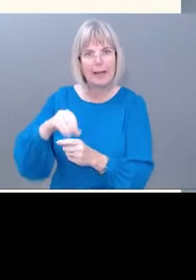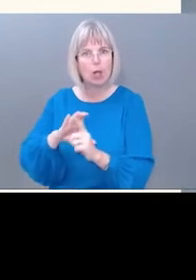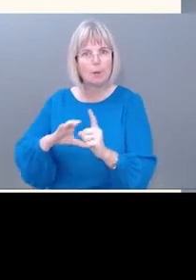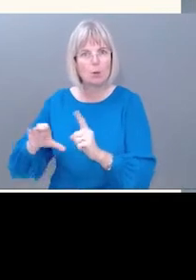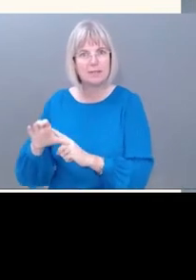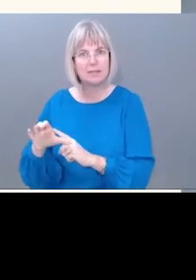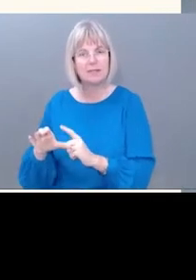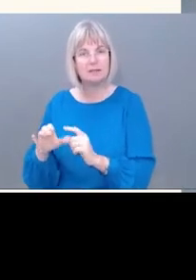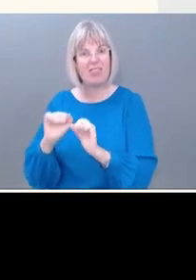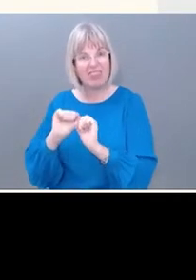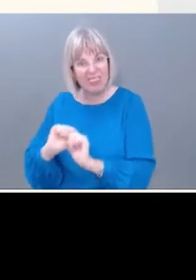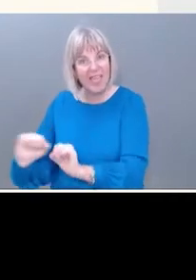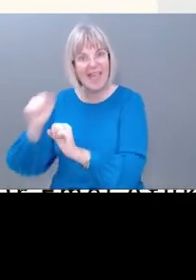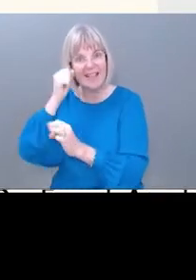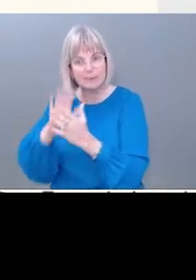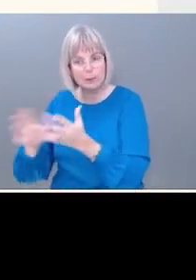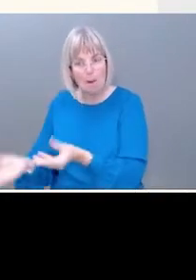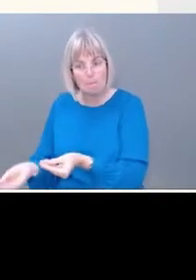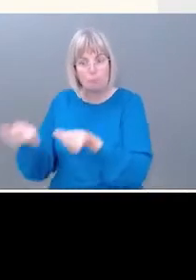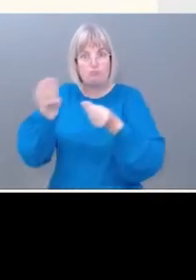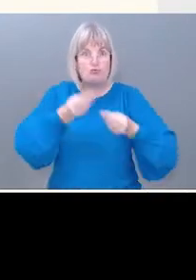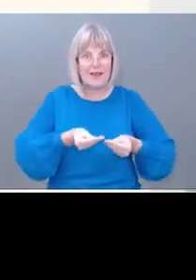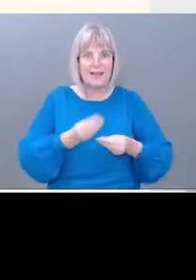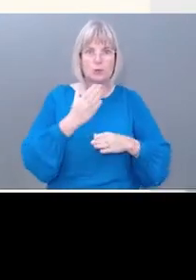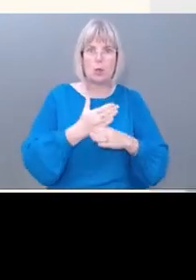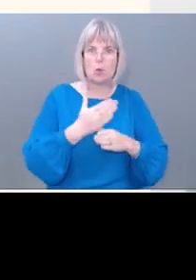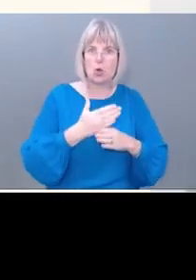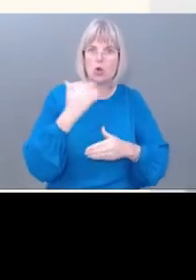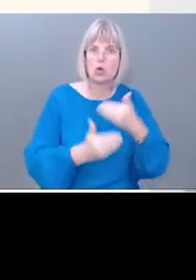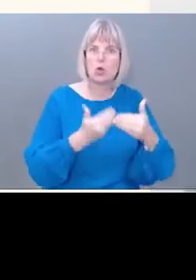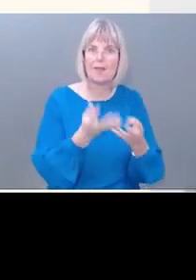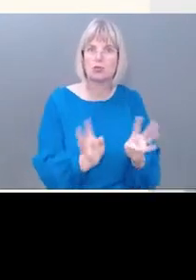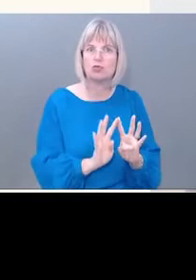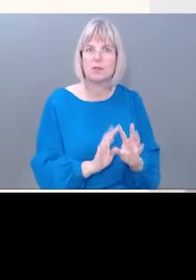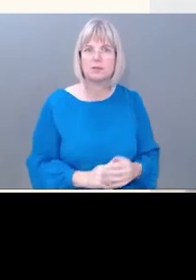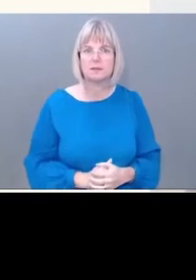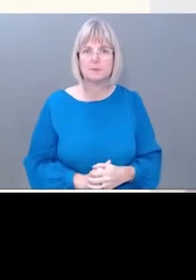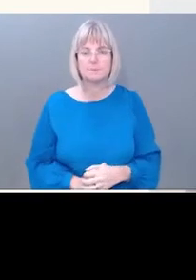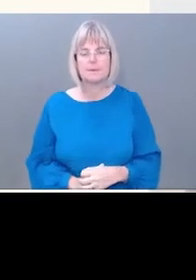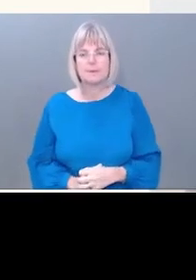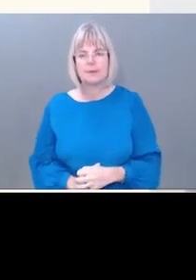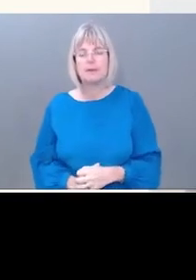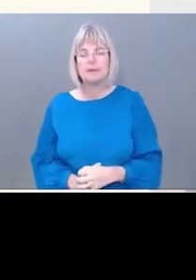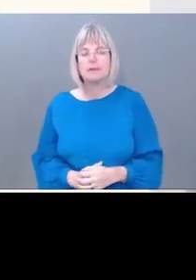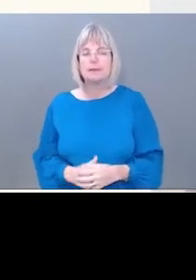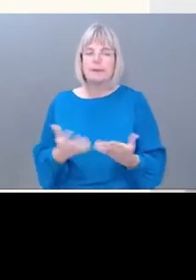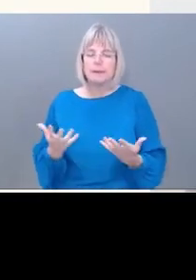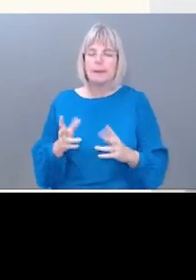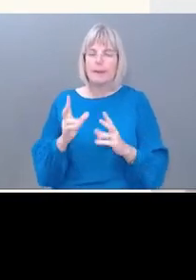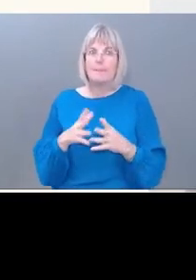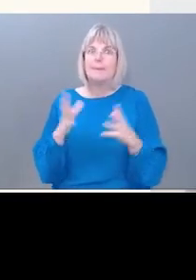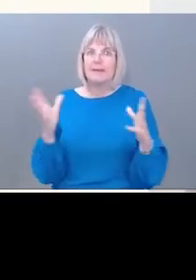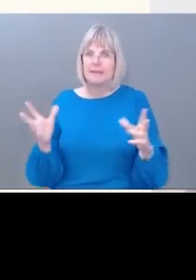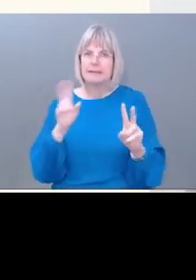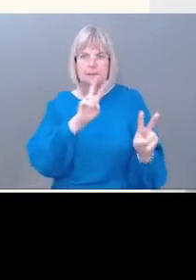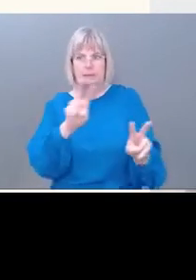doing within the trust. The biggest challenge that I've noticed on a level has been the emotional impact and realization of